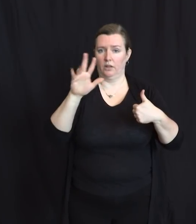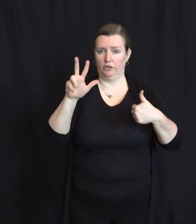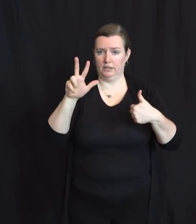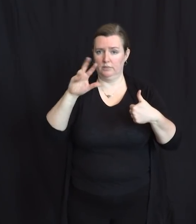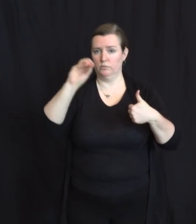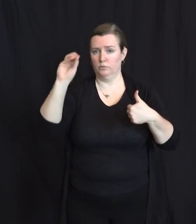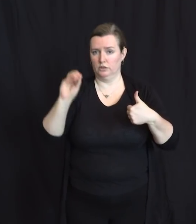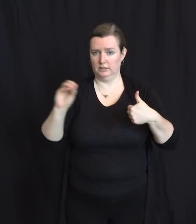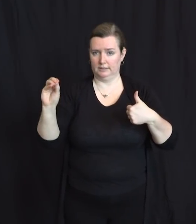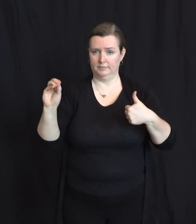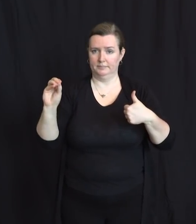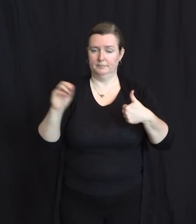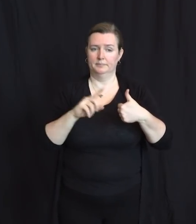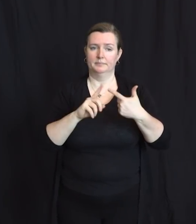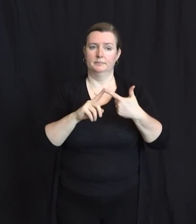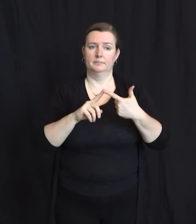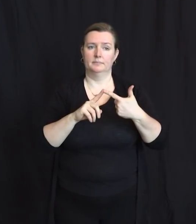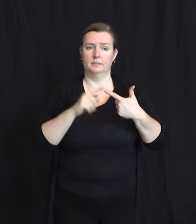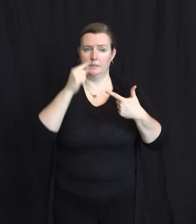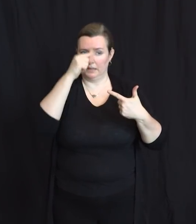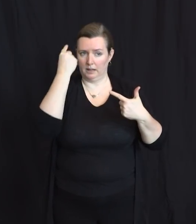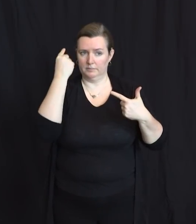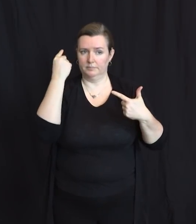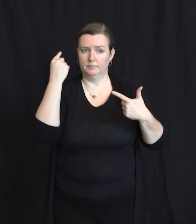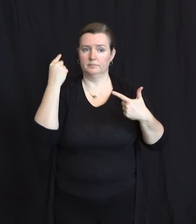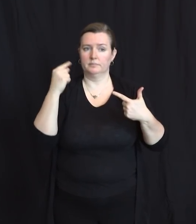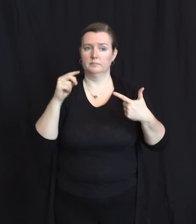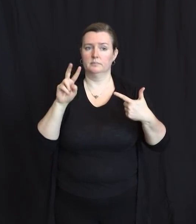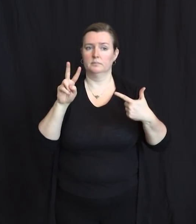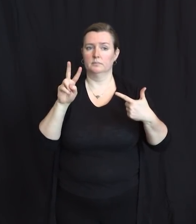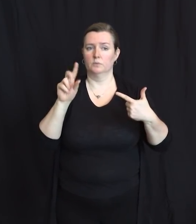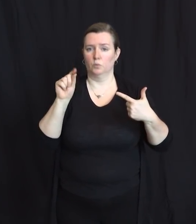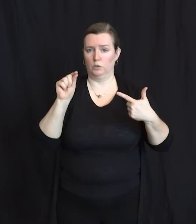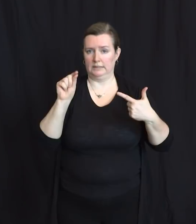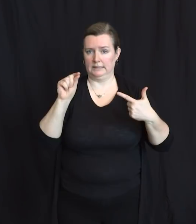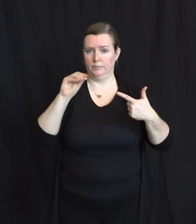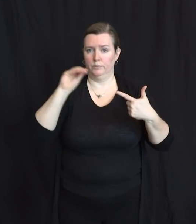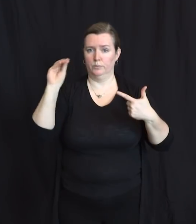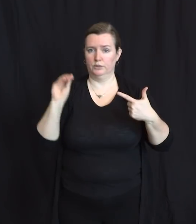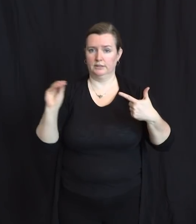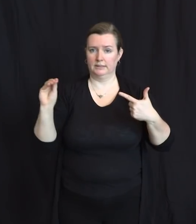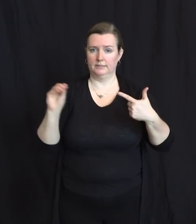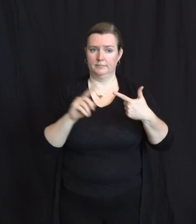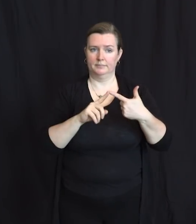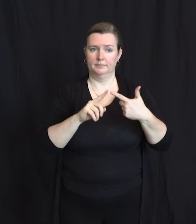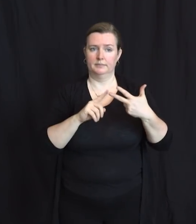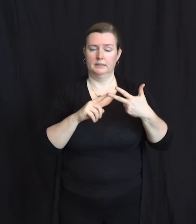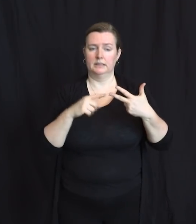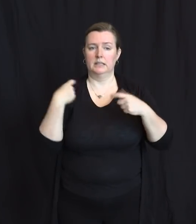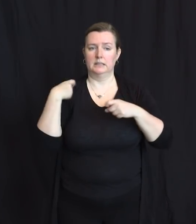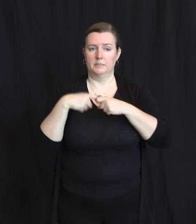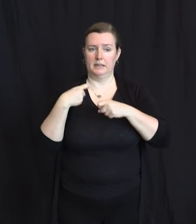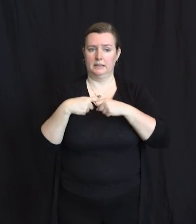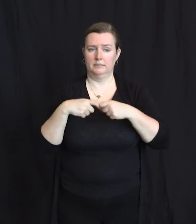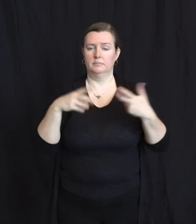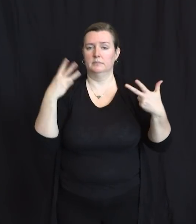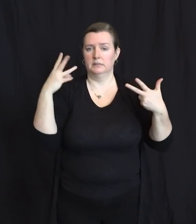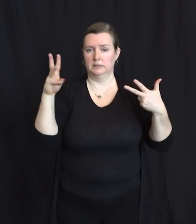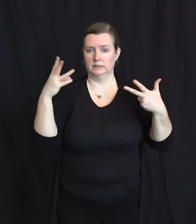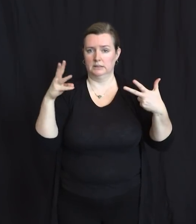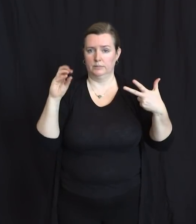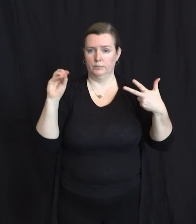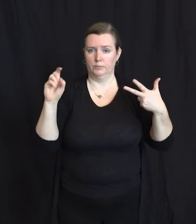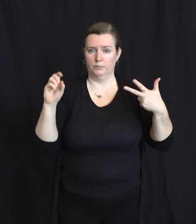53.6%. Black, non-Hispanic, 20%. Hispanic, 16%.